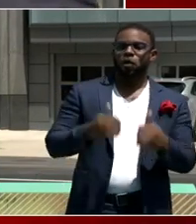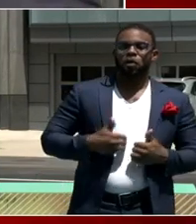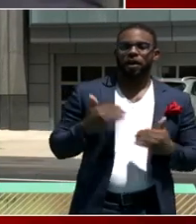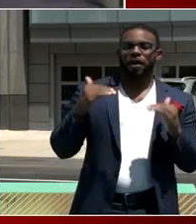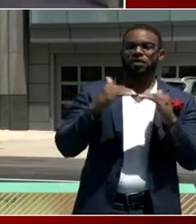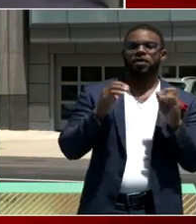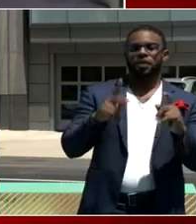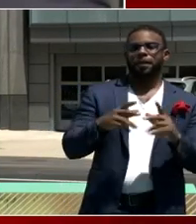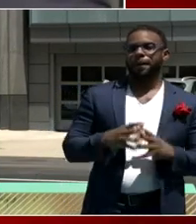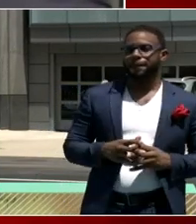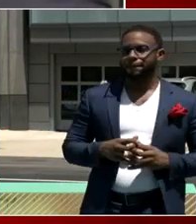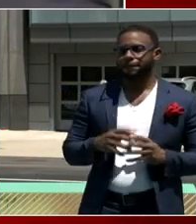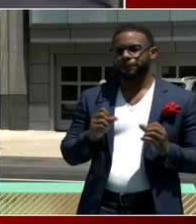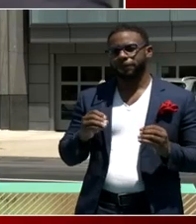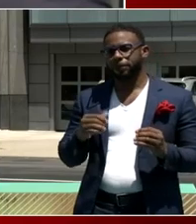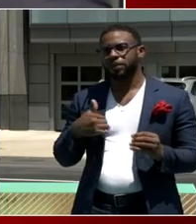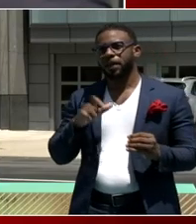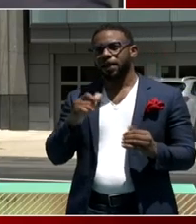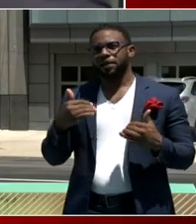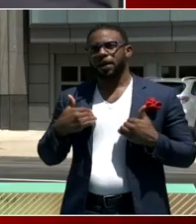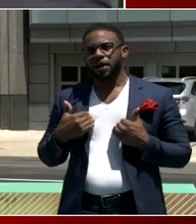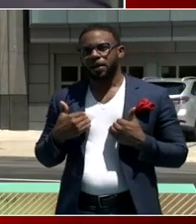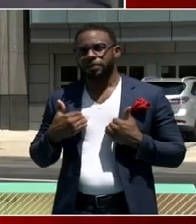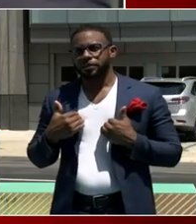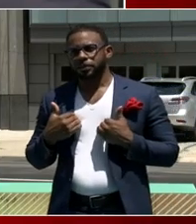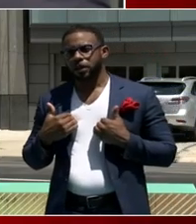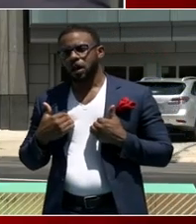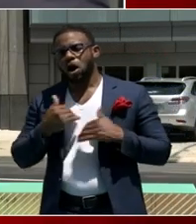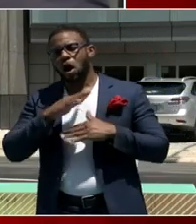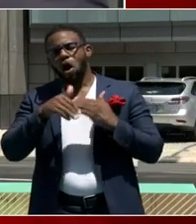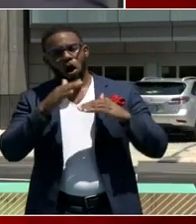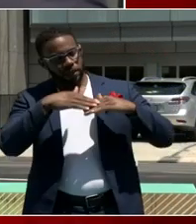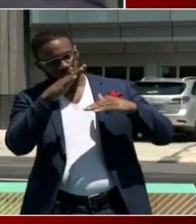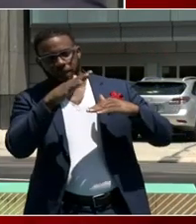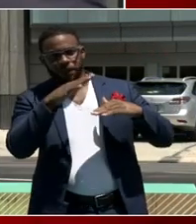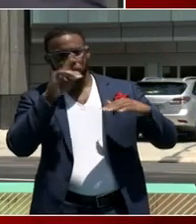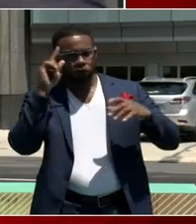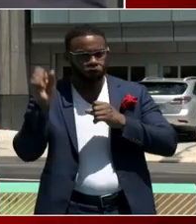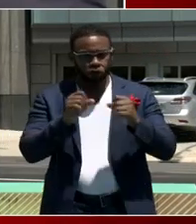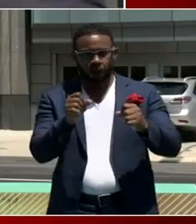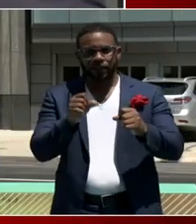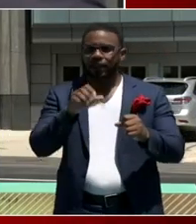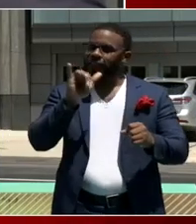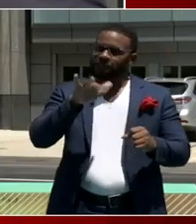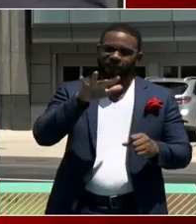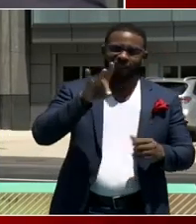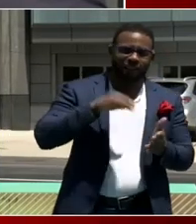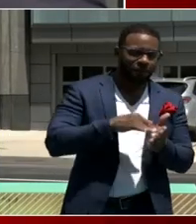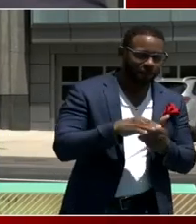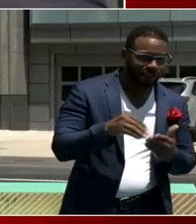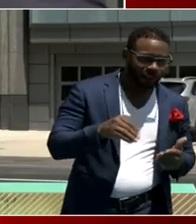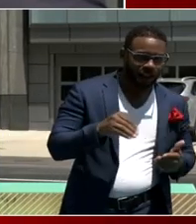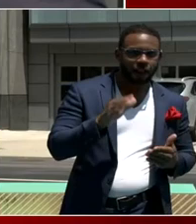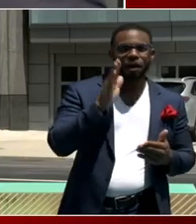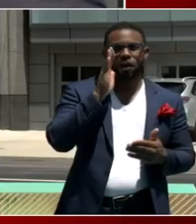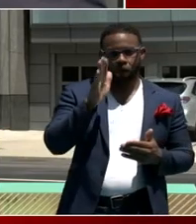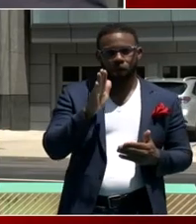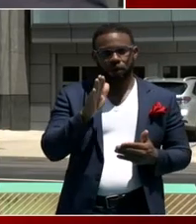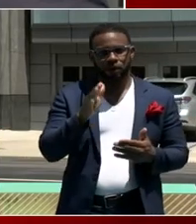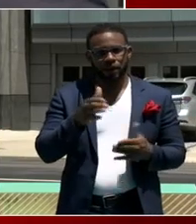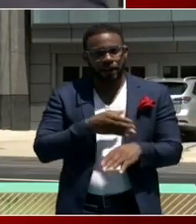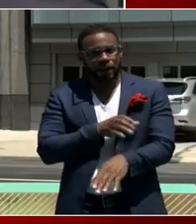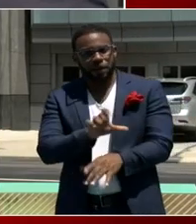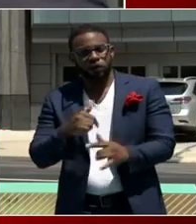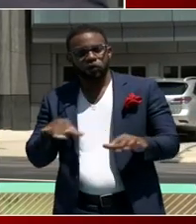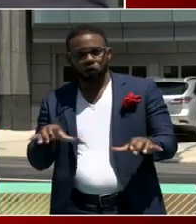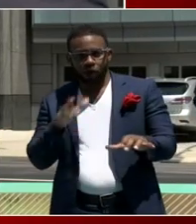residents a fair shot. And so we have to have an all-of-the-above strategy, and that's what the $58 million will enable us